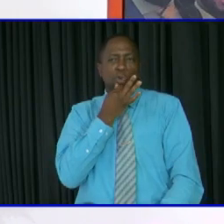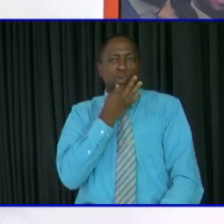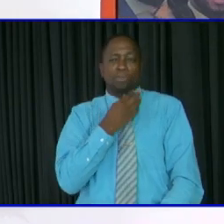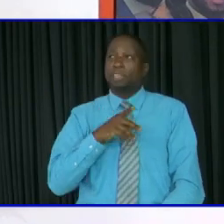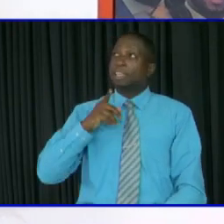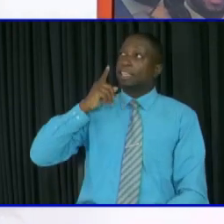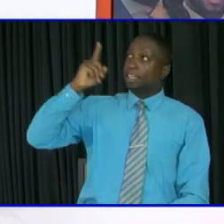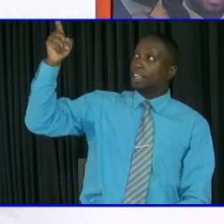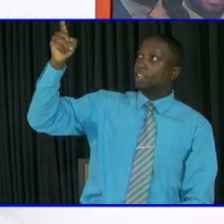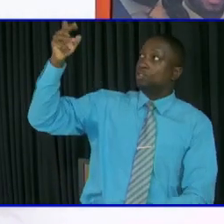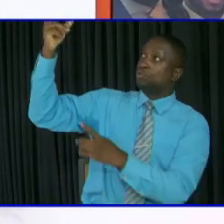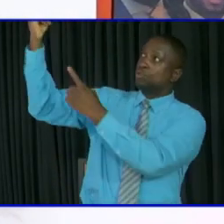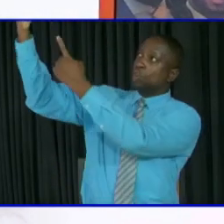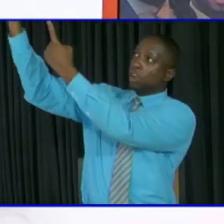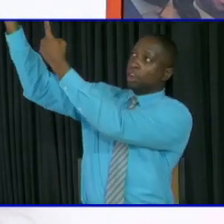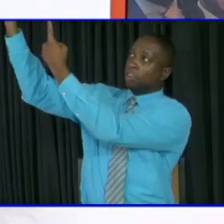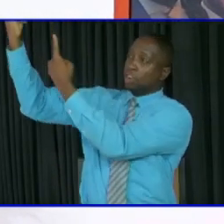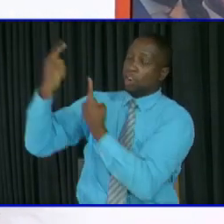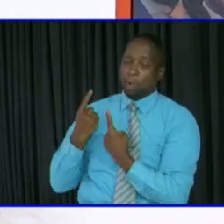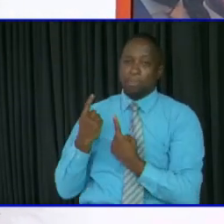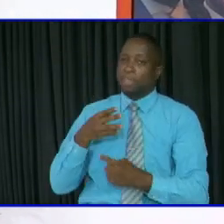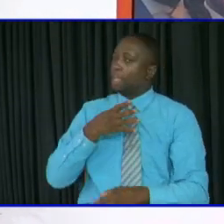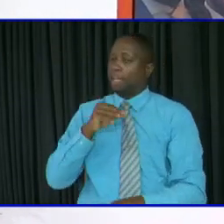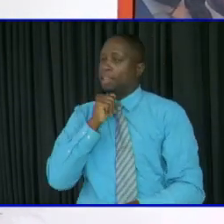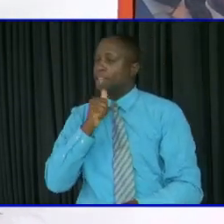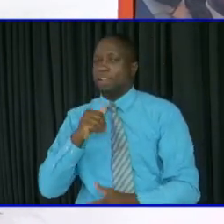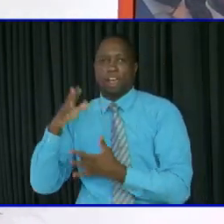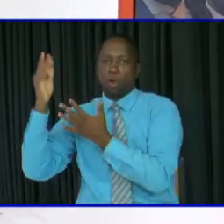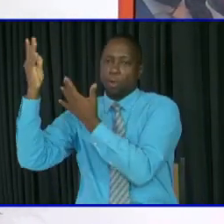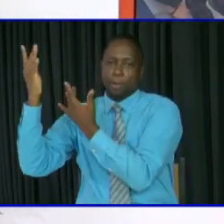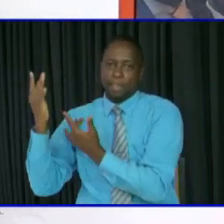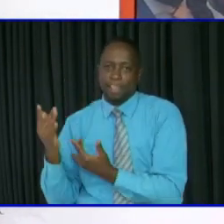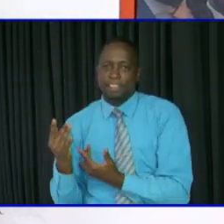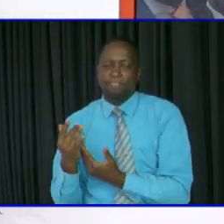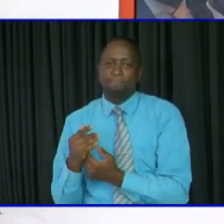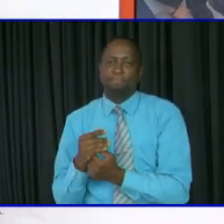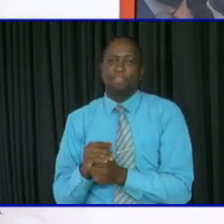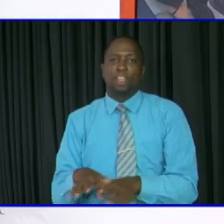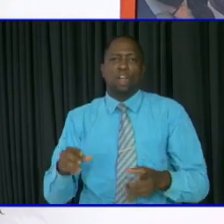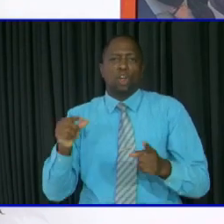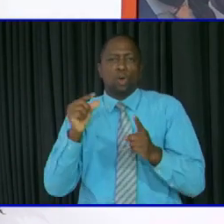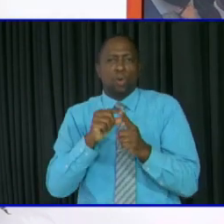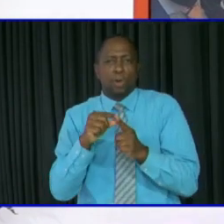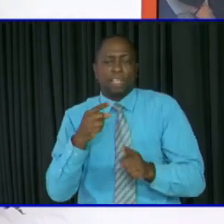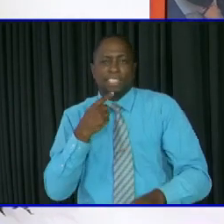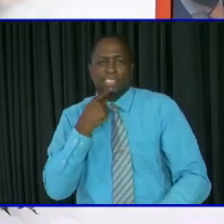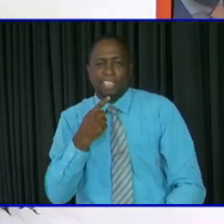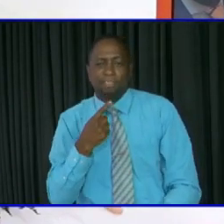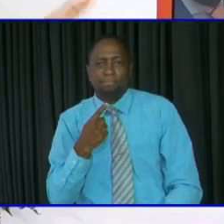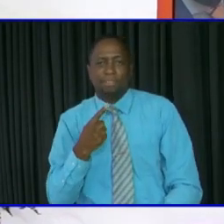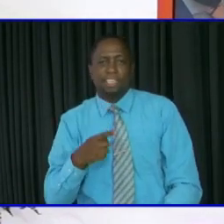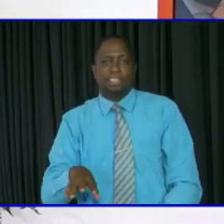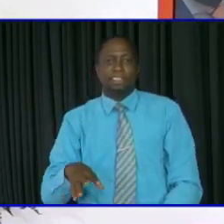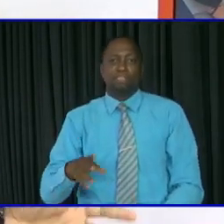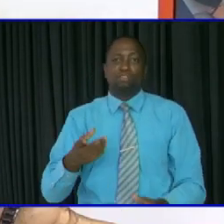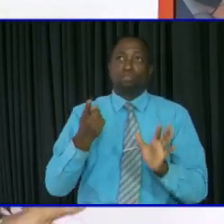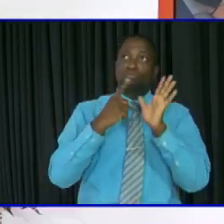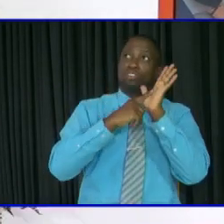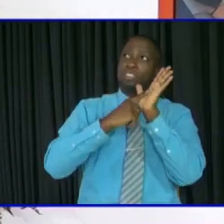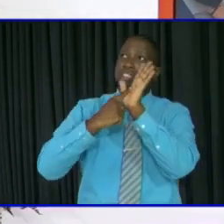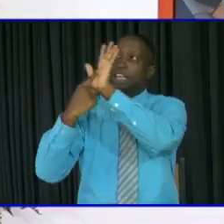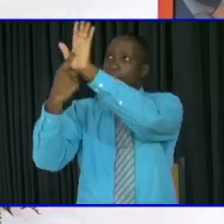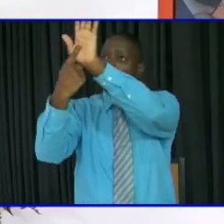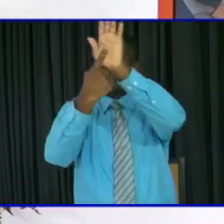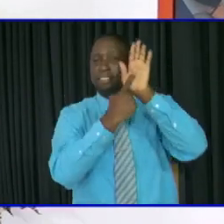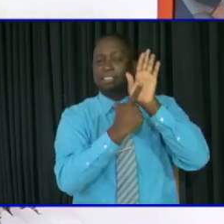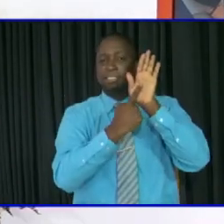shall come will come and will not tarry. The word of God declares tonight that the signs of the time